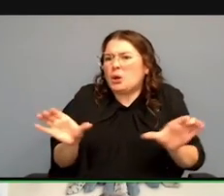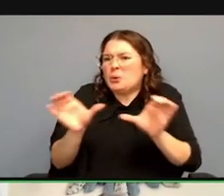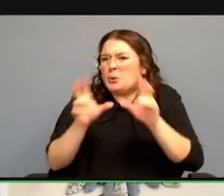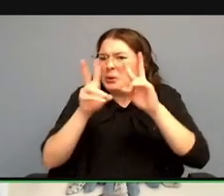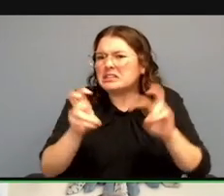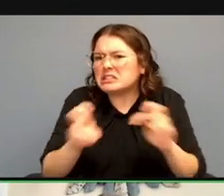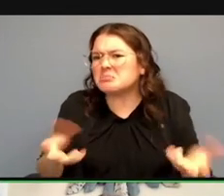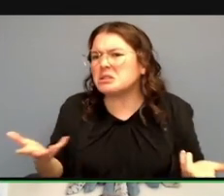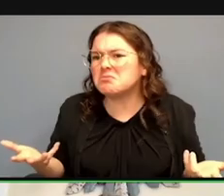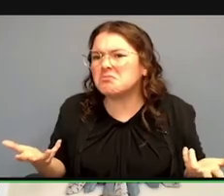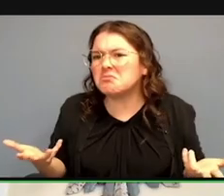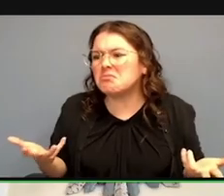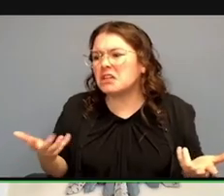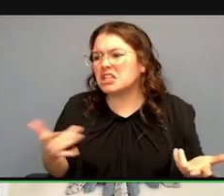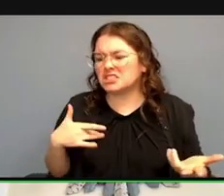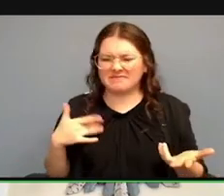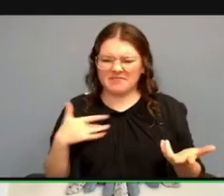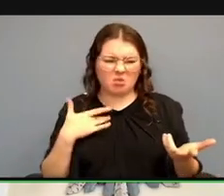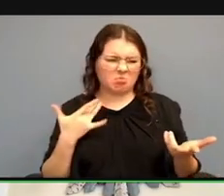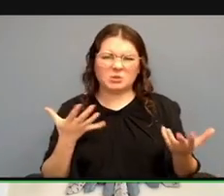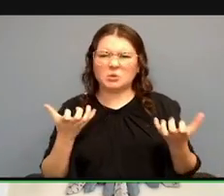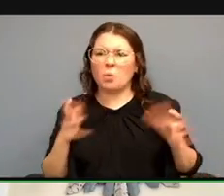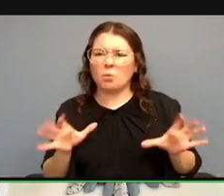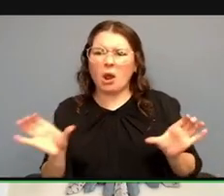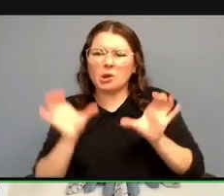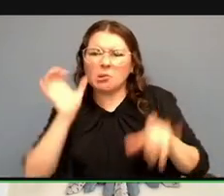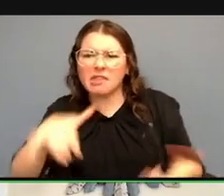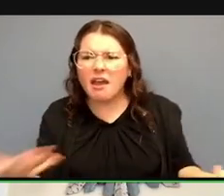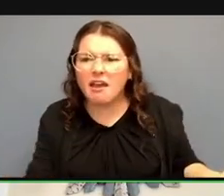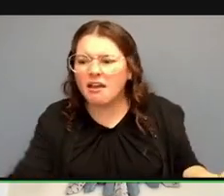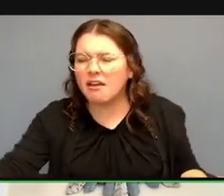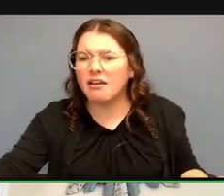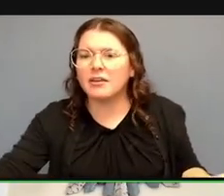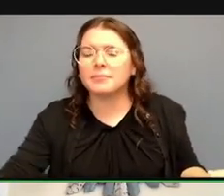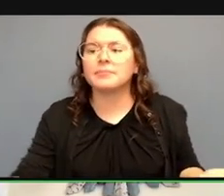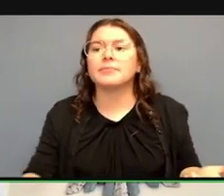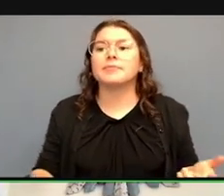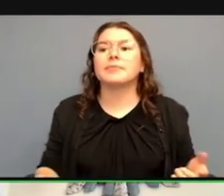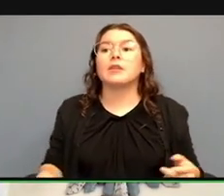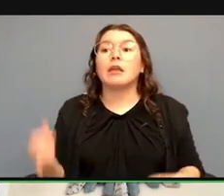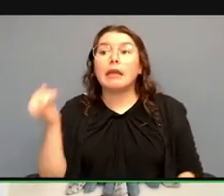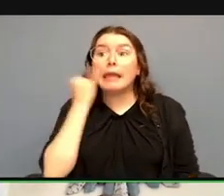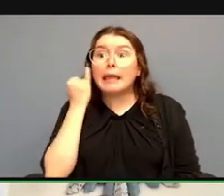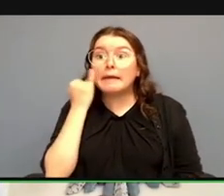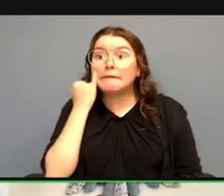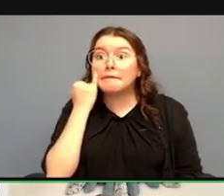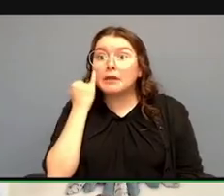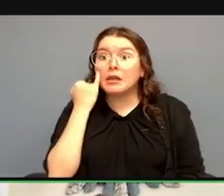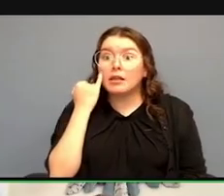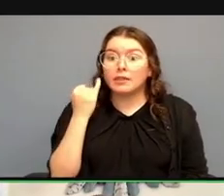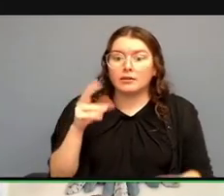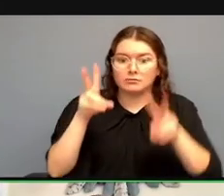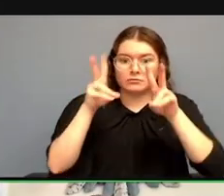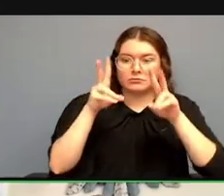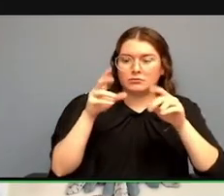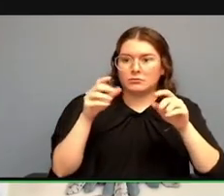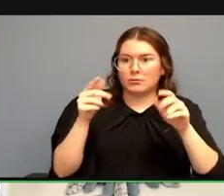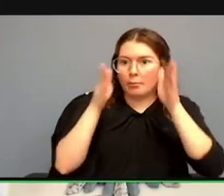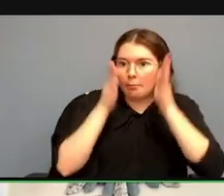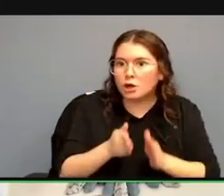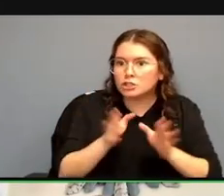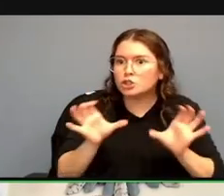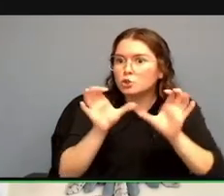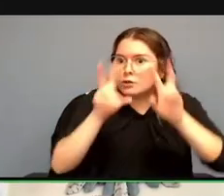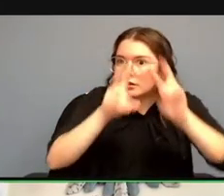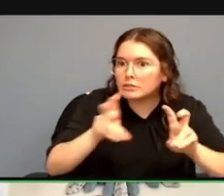asking them to do that day, if that assessor then stopped asking the